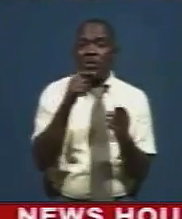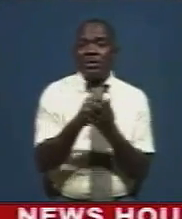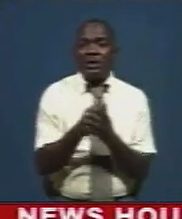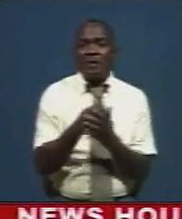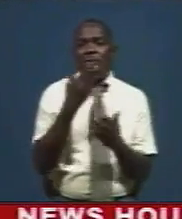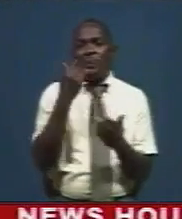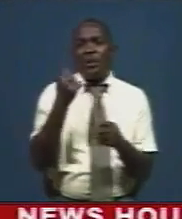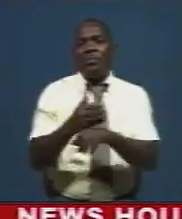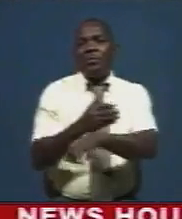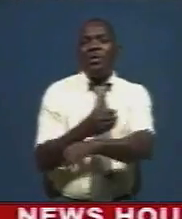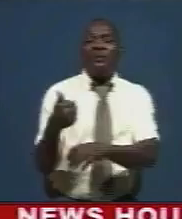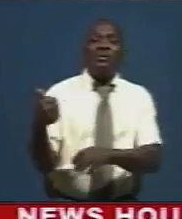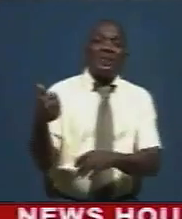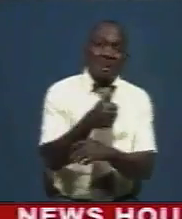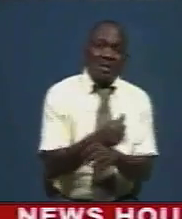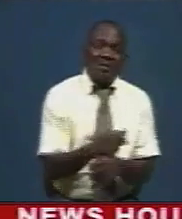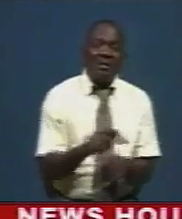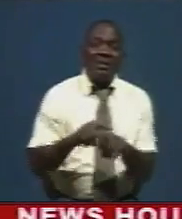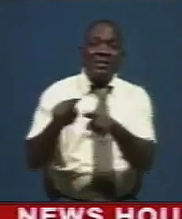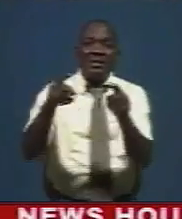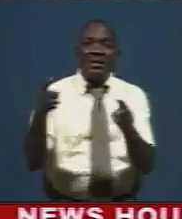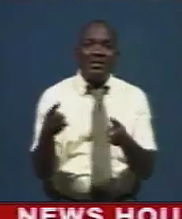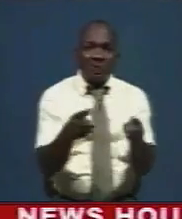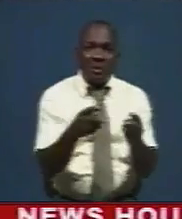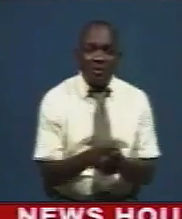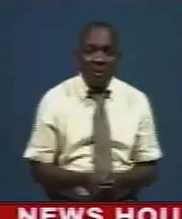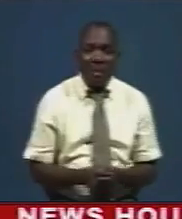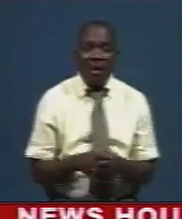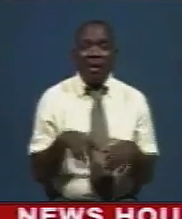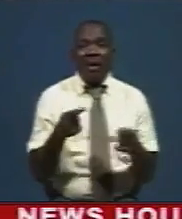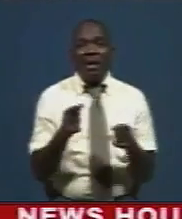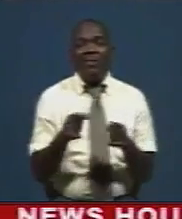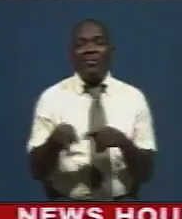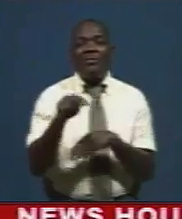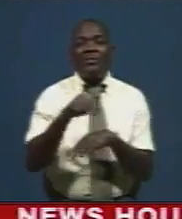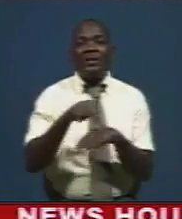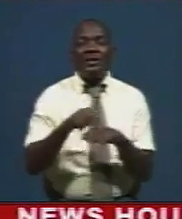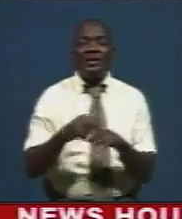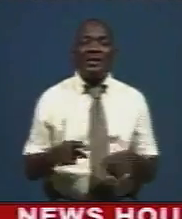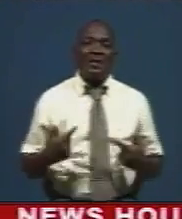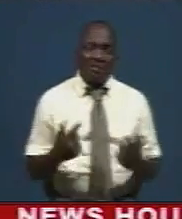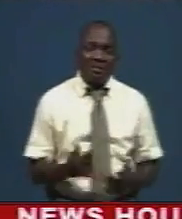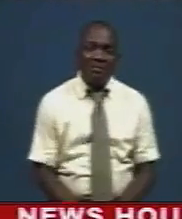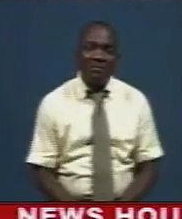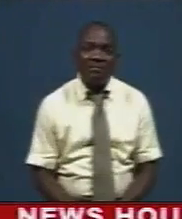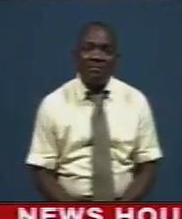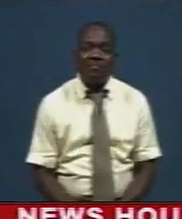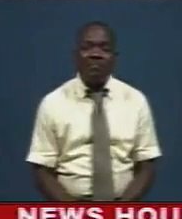distinguished themselves in various fields of our national life.